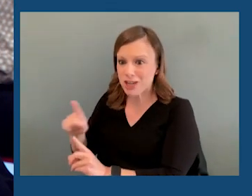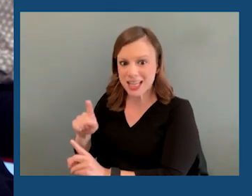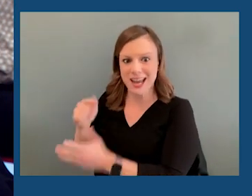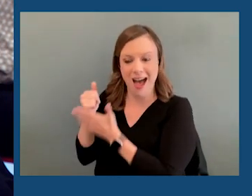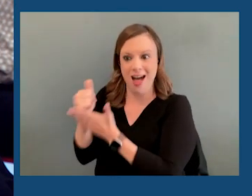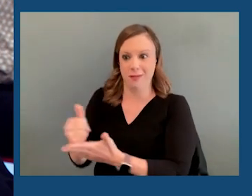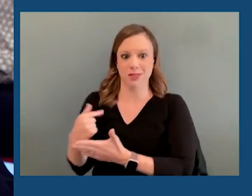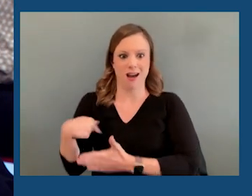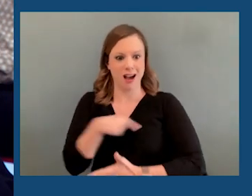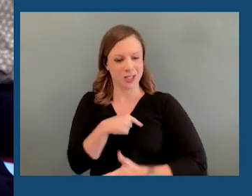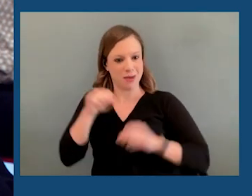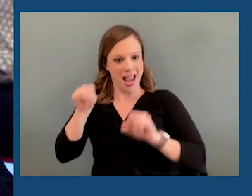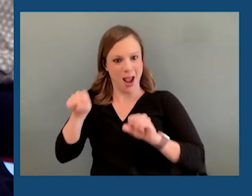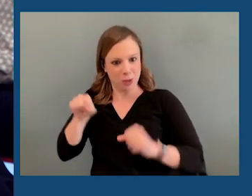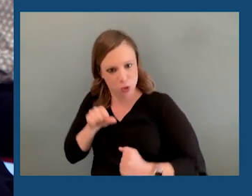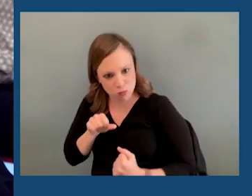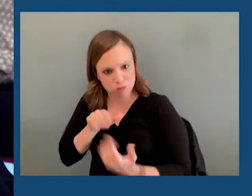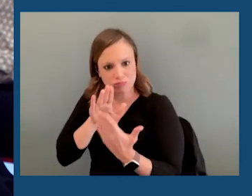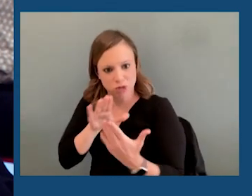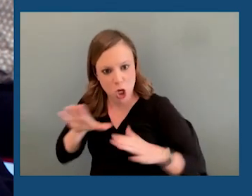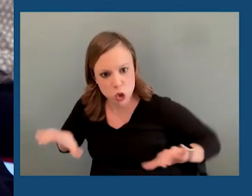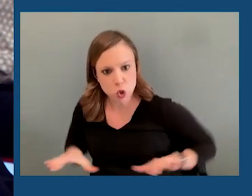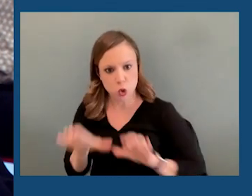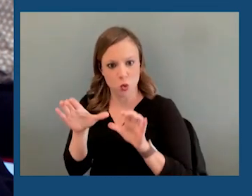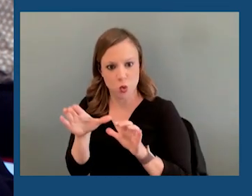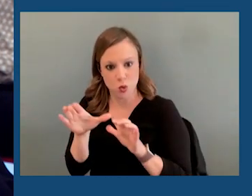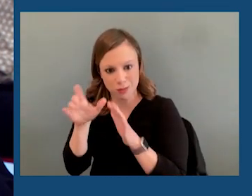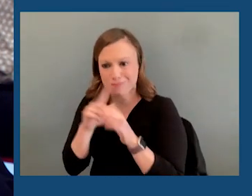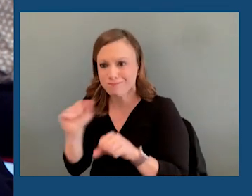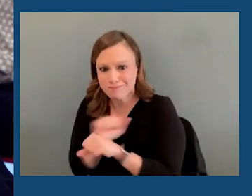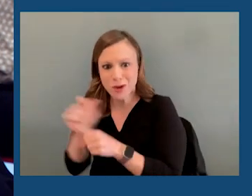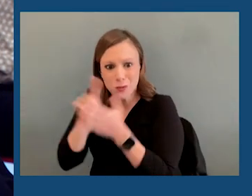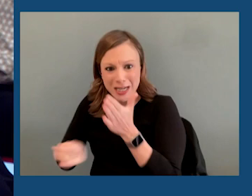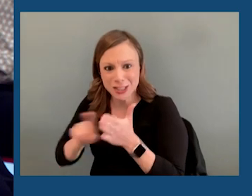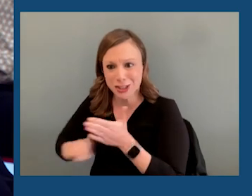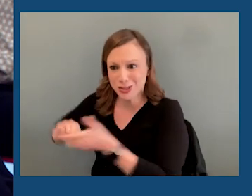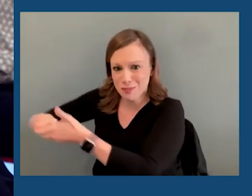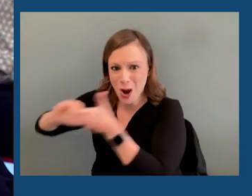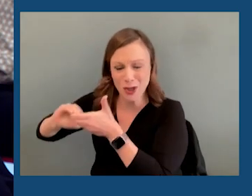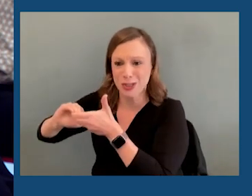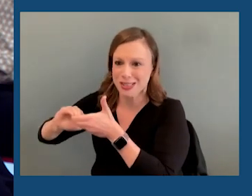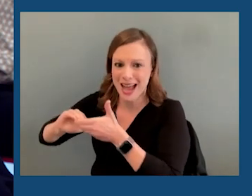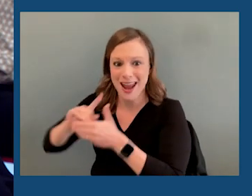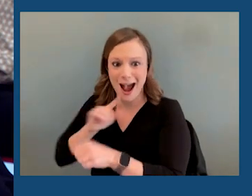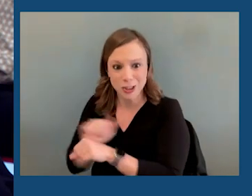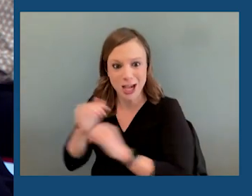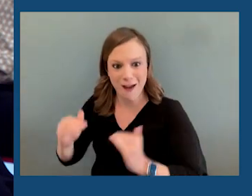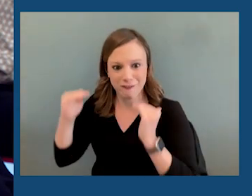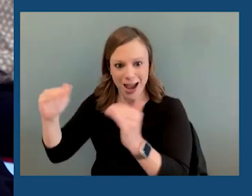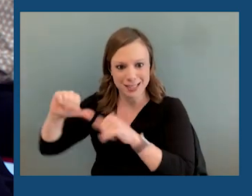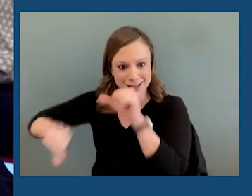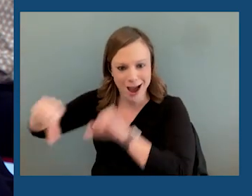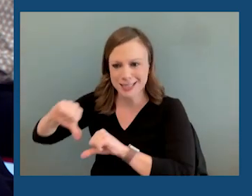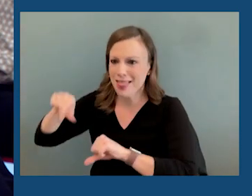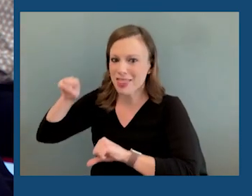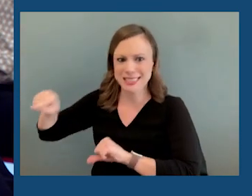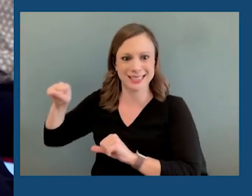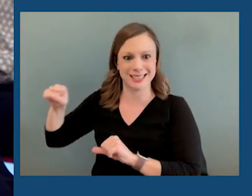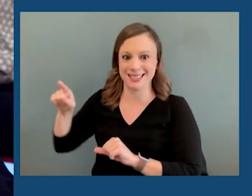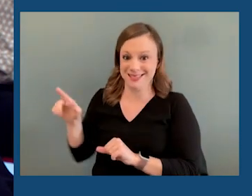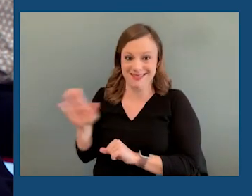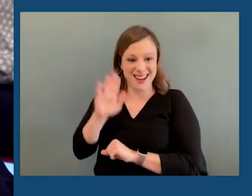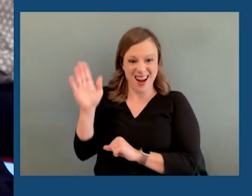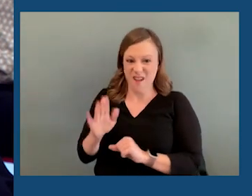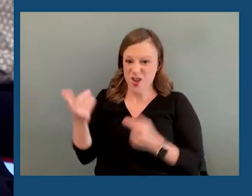truly, thank you for that opportunity. Again, as you said, this is unprecedented for academia to have this level